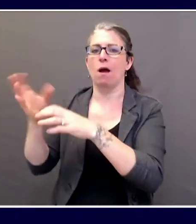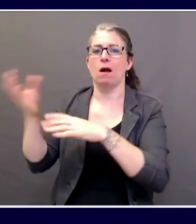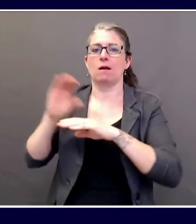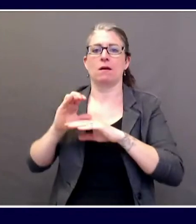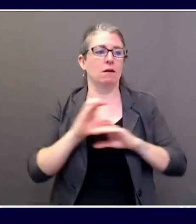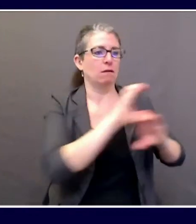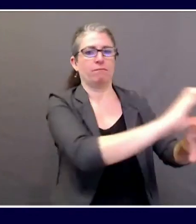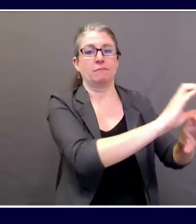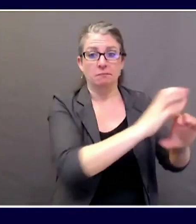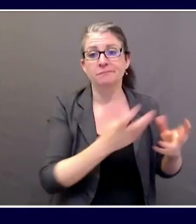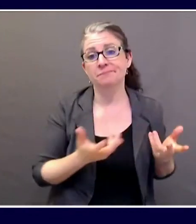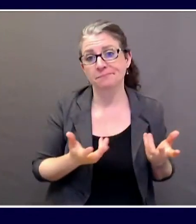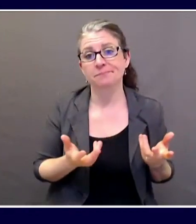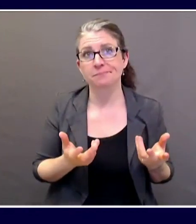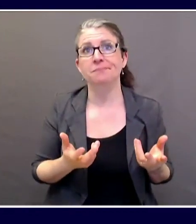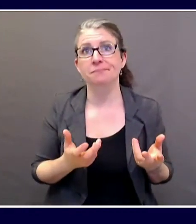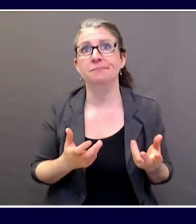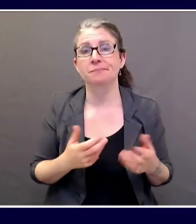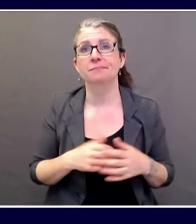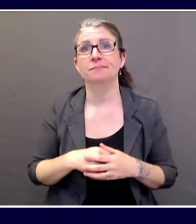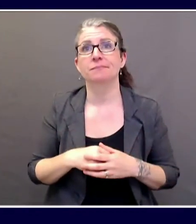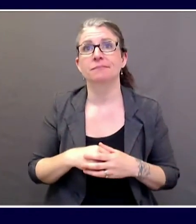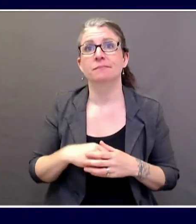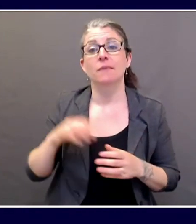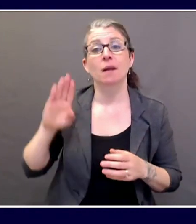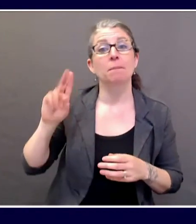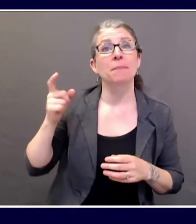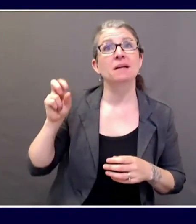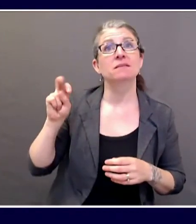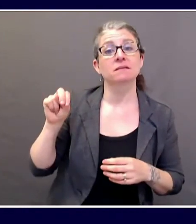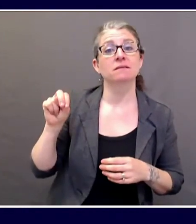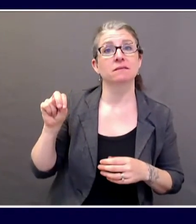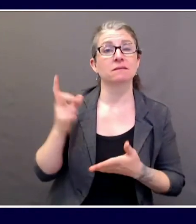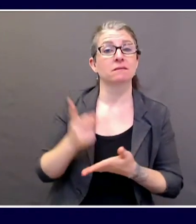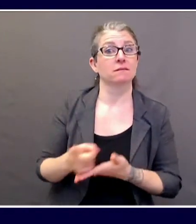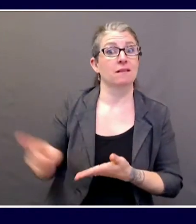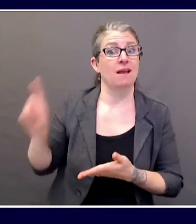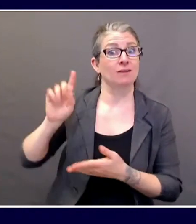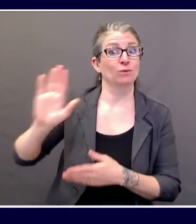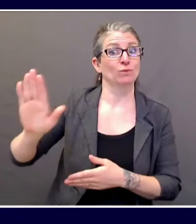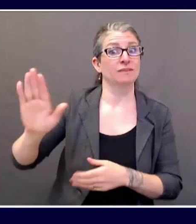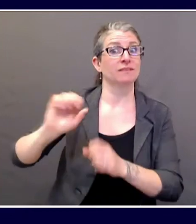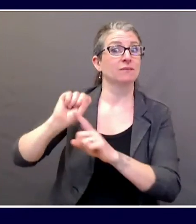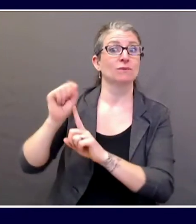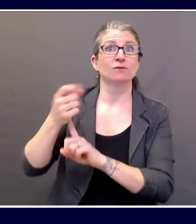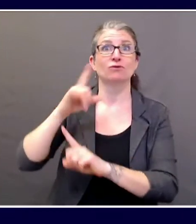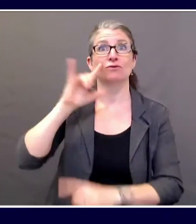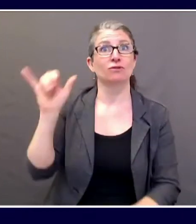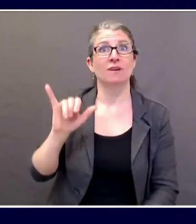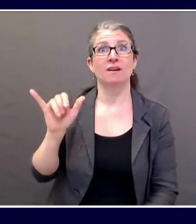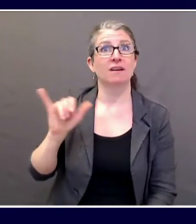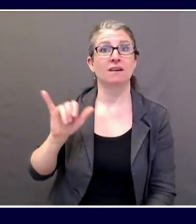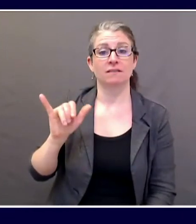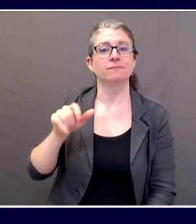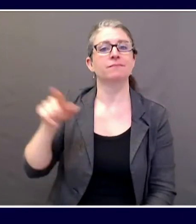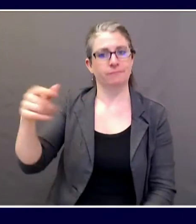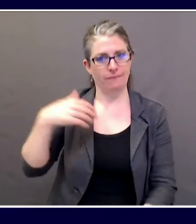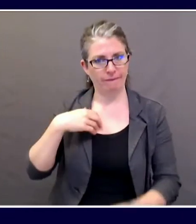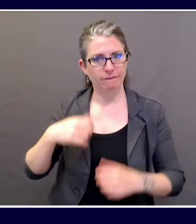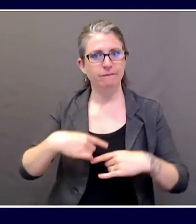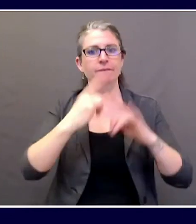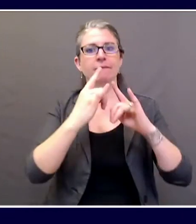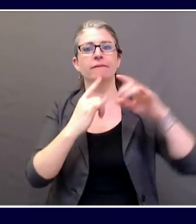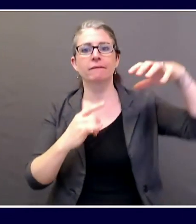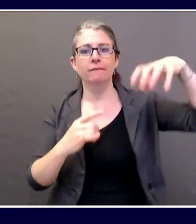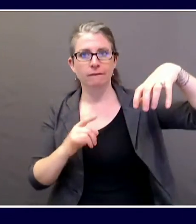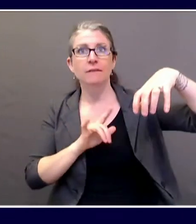got a drive-through clinic planned on Saturday, and we are seeing demand through the roof. Can you get another couple hundred doses for